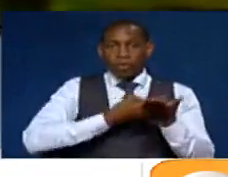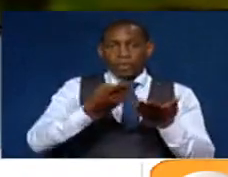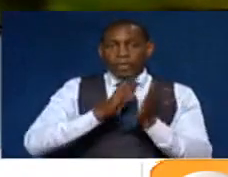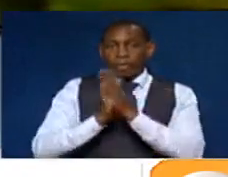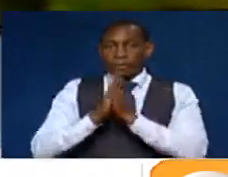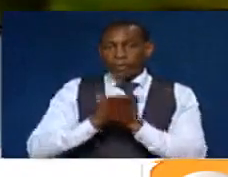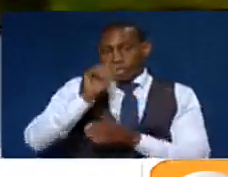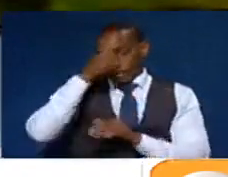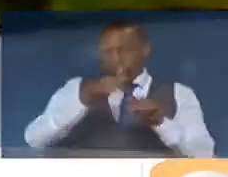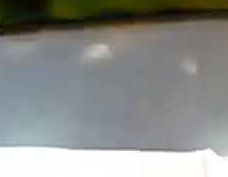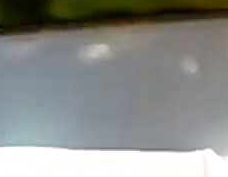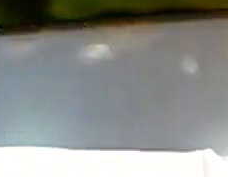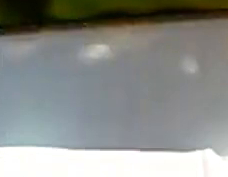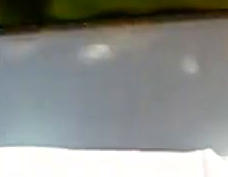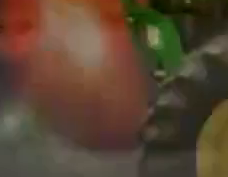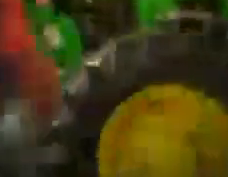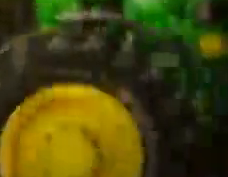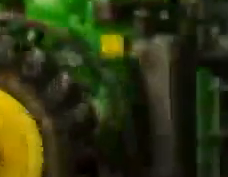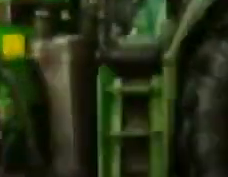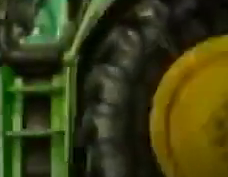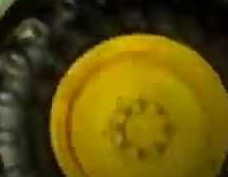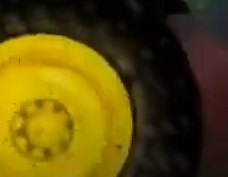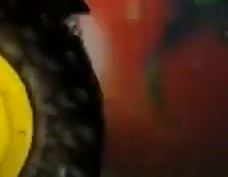week's Smart Farm.